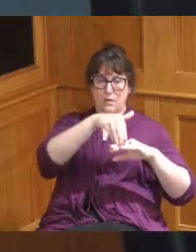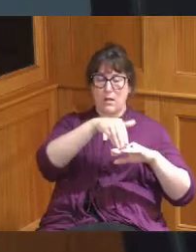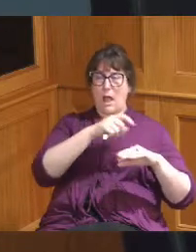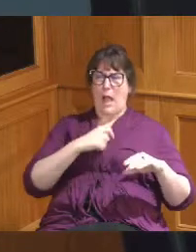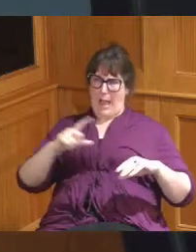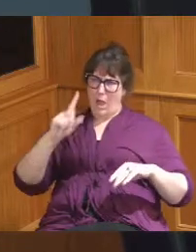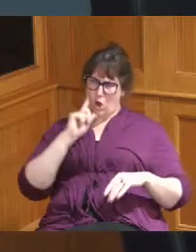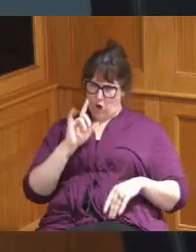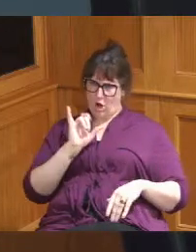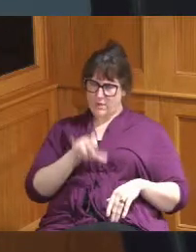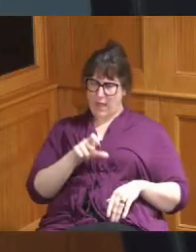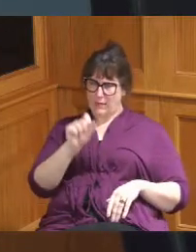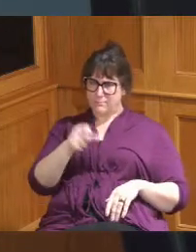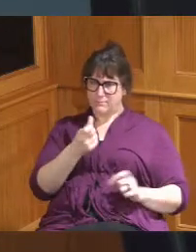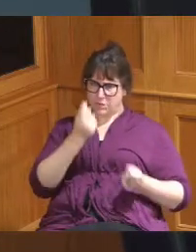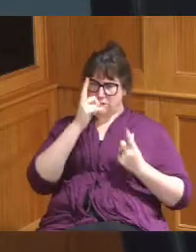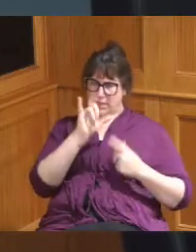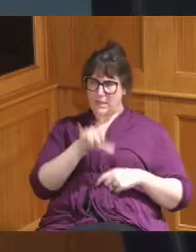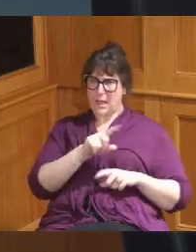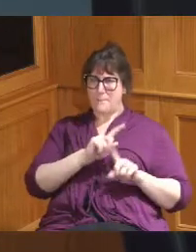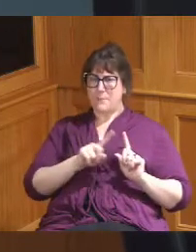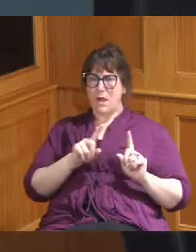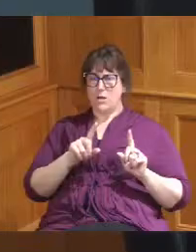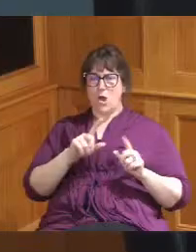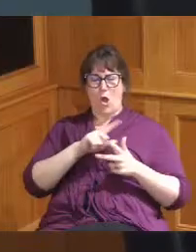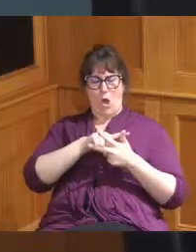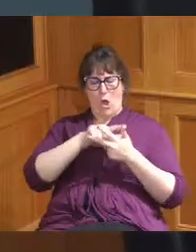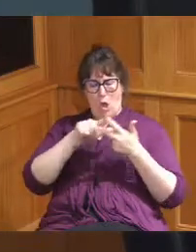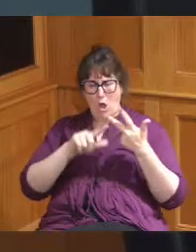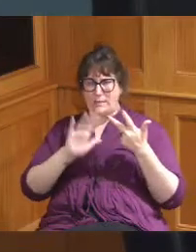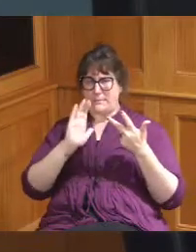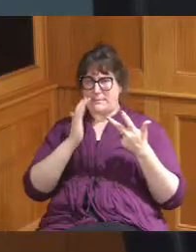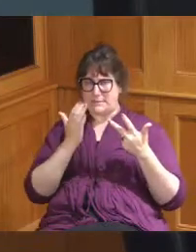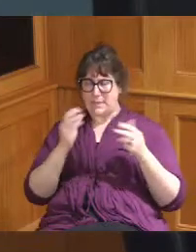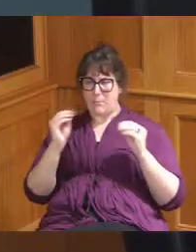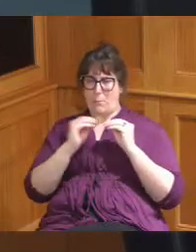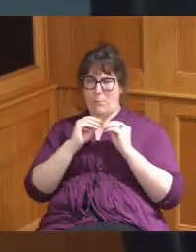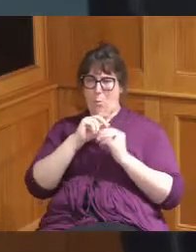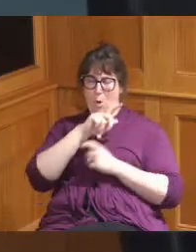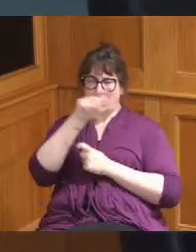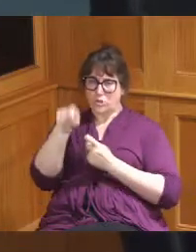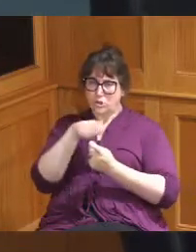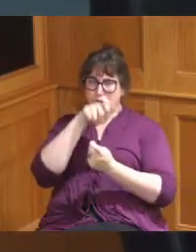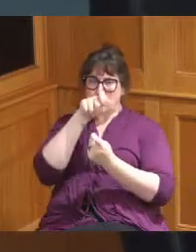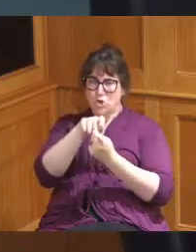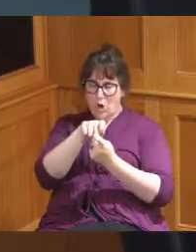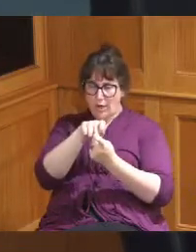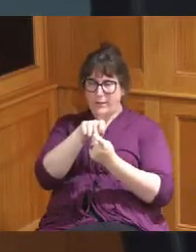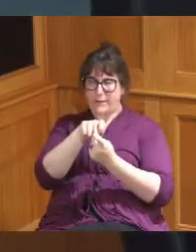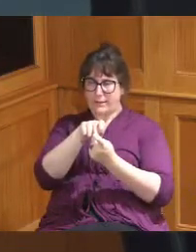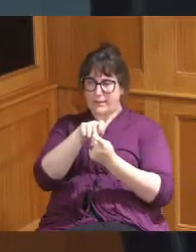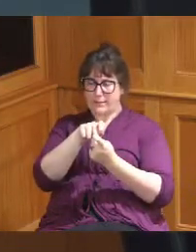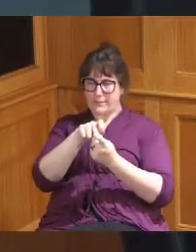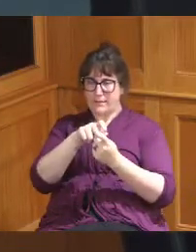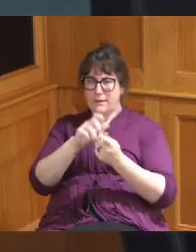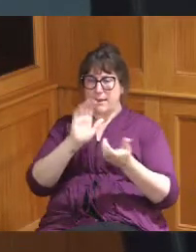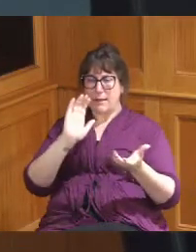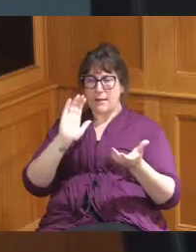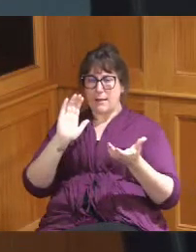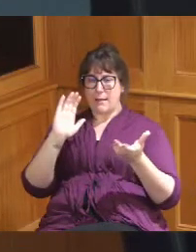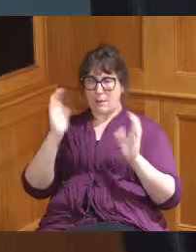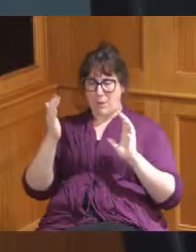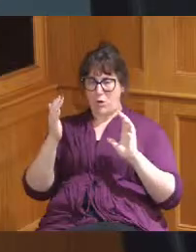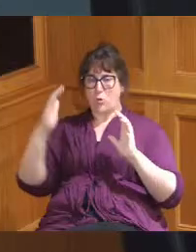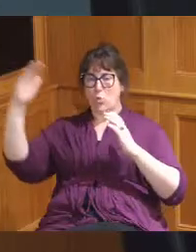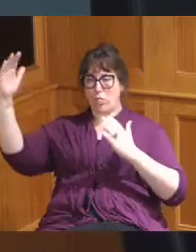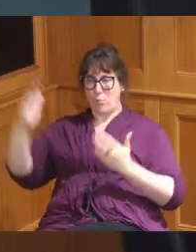clear there, and so I think this is also, all of these seem to be much more targeted than these kind of broad approaches that in theory